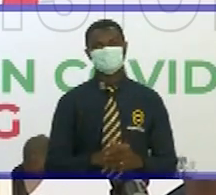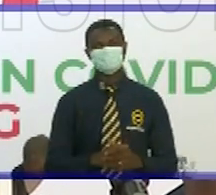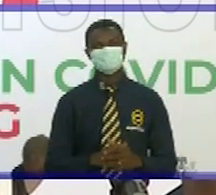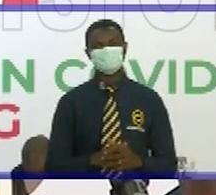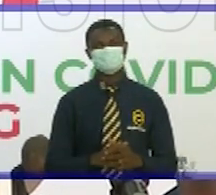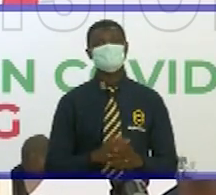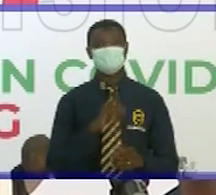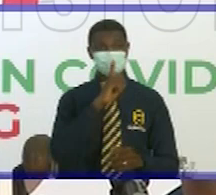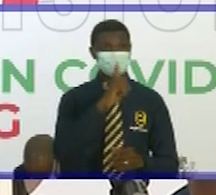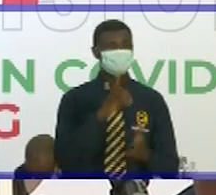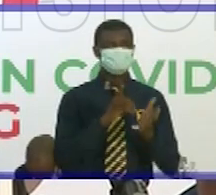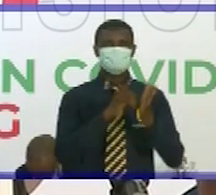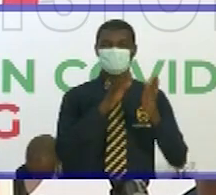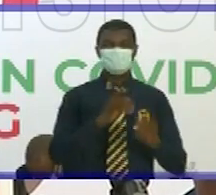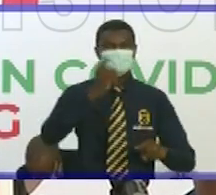dokita ninu.